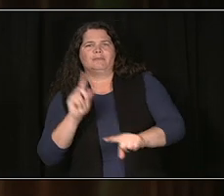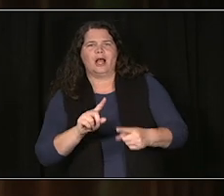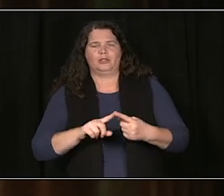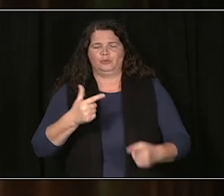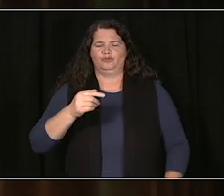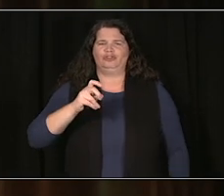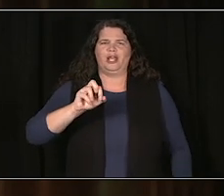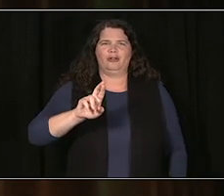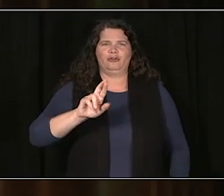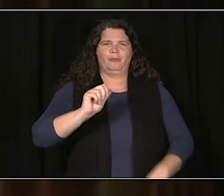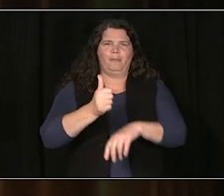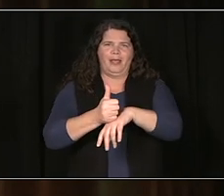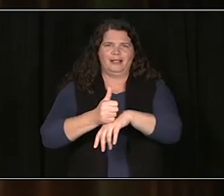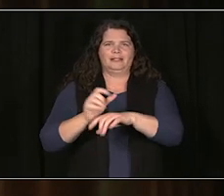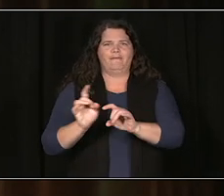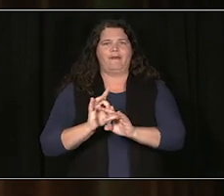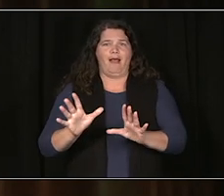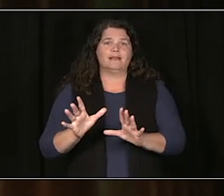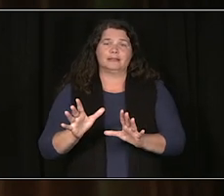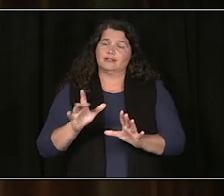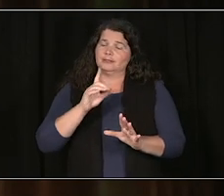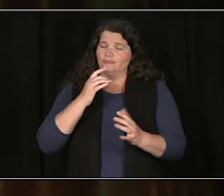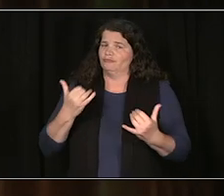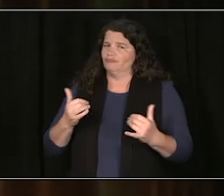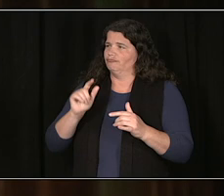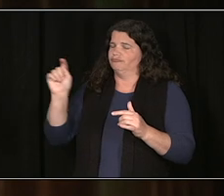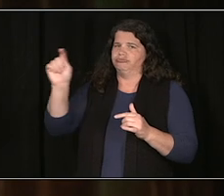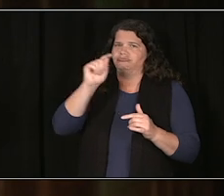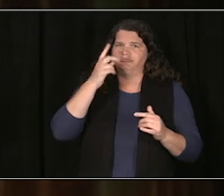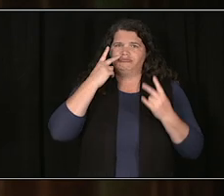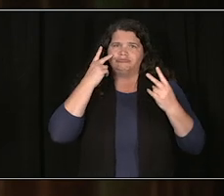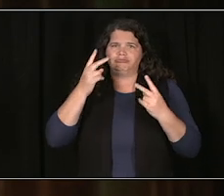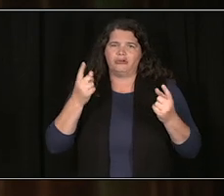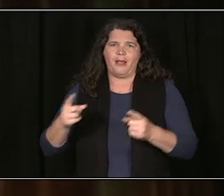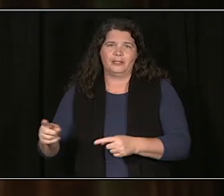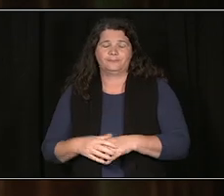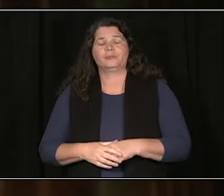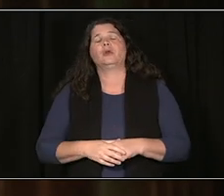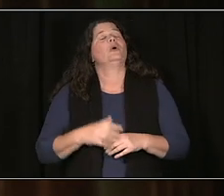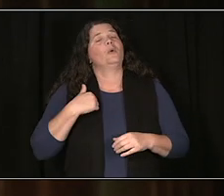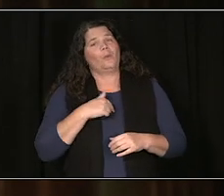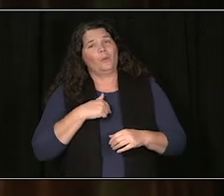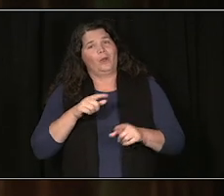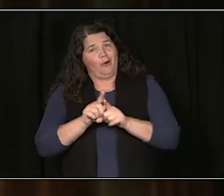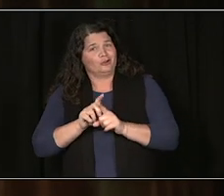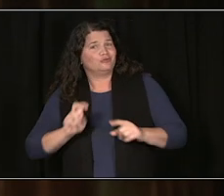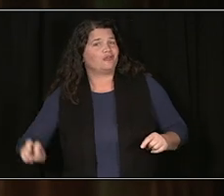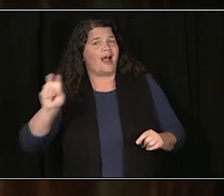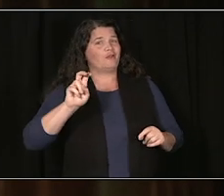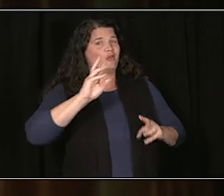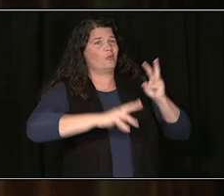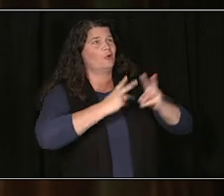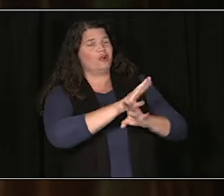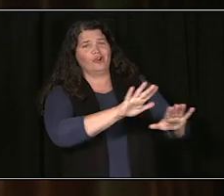violence, which is a terrible problem. And also, we travel around the world representing the United States of America. And we